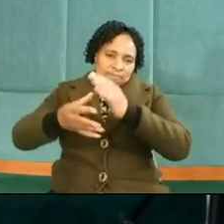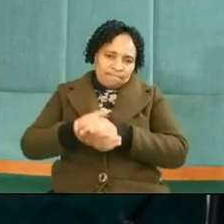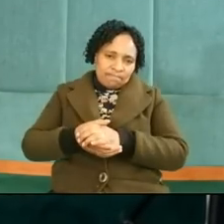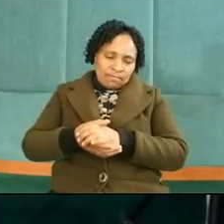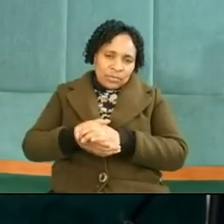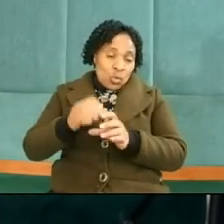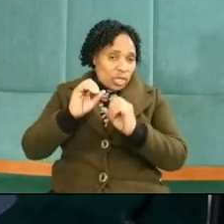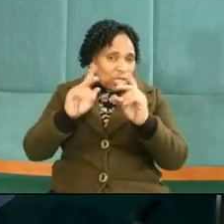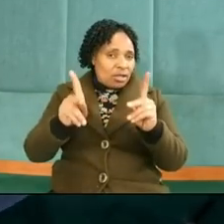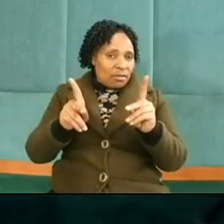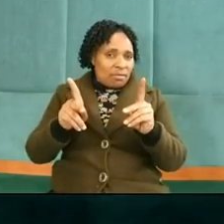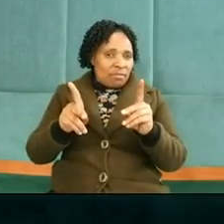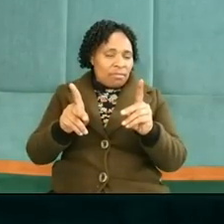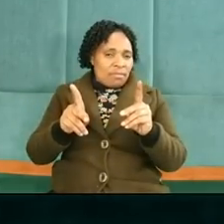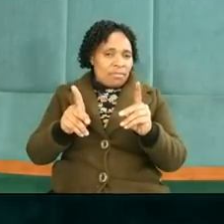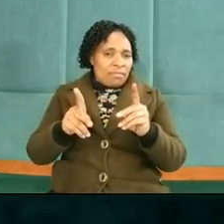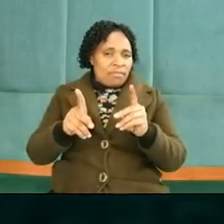Does that make sense?